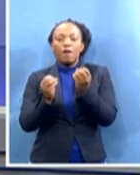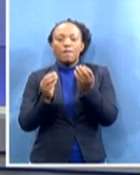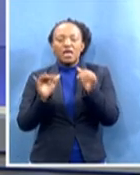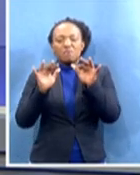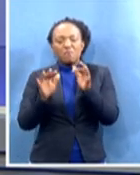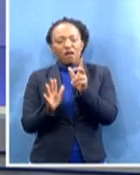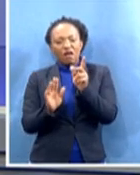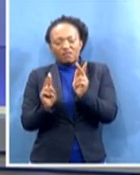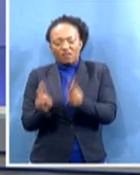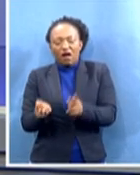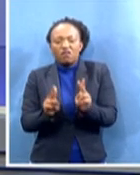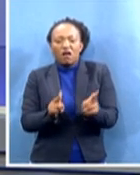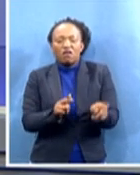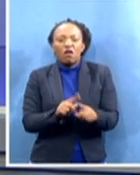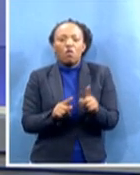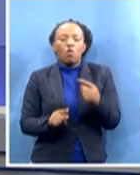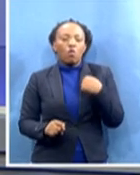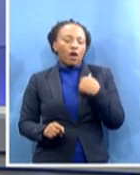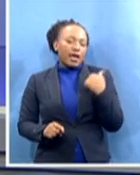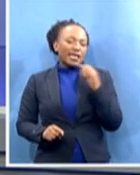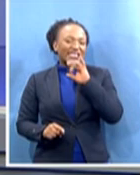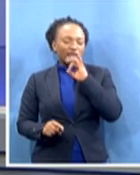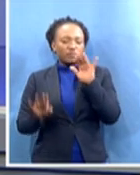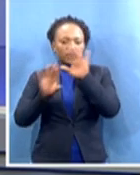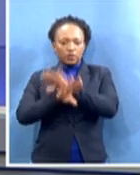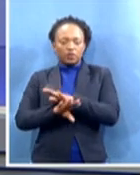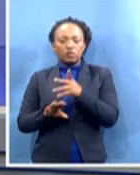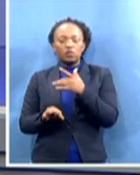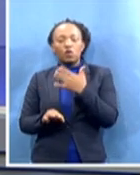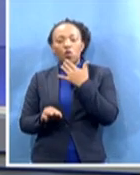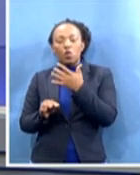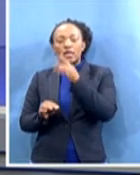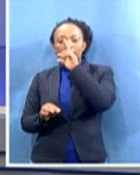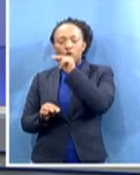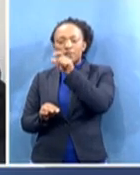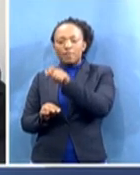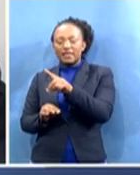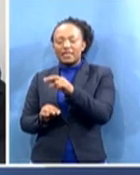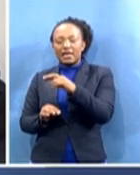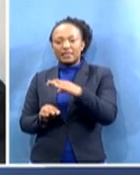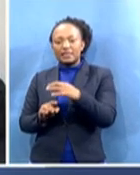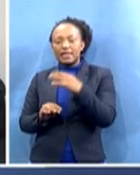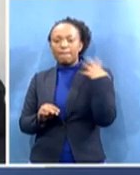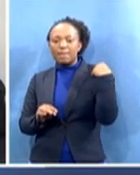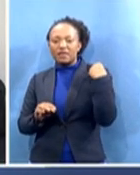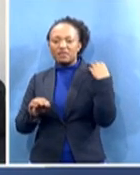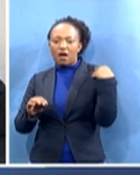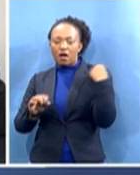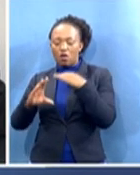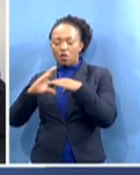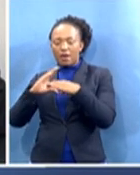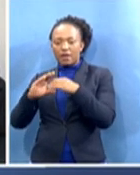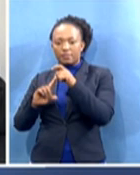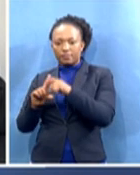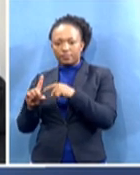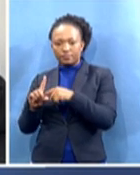For more, let us now bring in the spokesperson of the DRC Minister of Communications, Muyaya Ok. A very good morning and thank you so much for making the